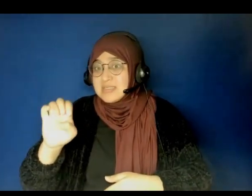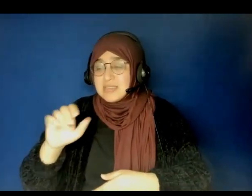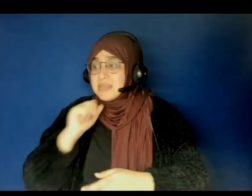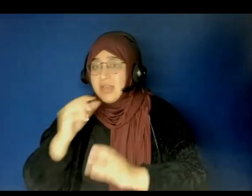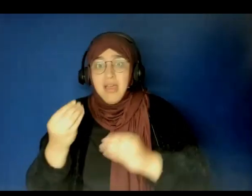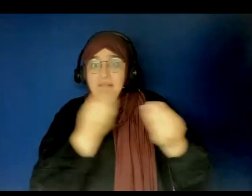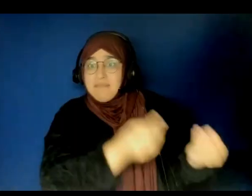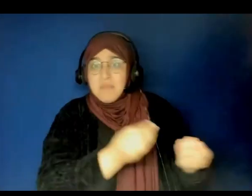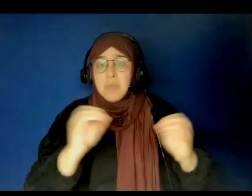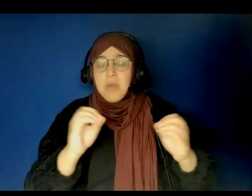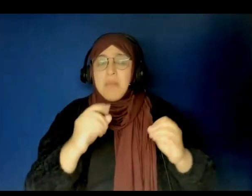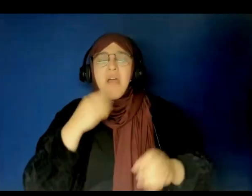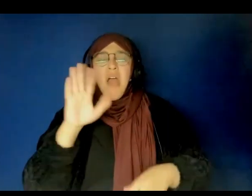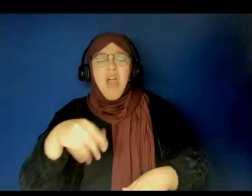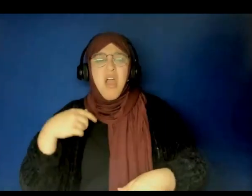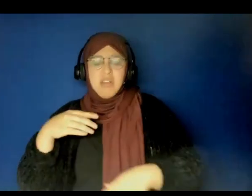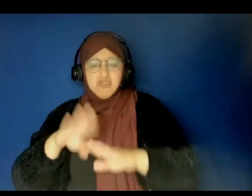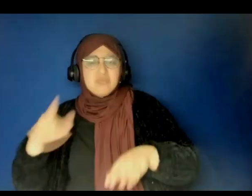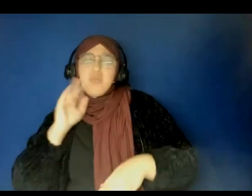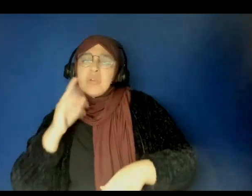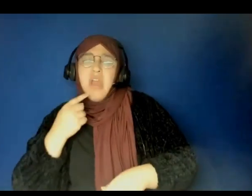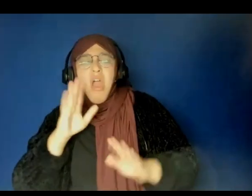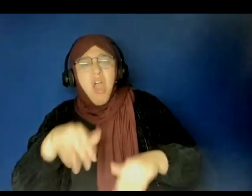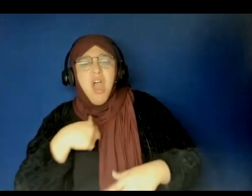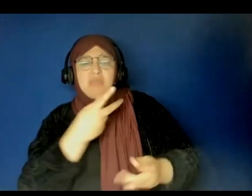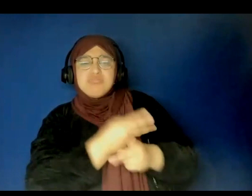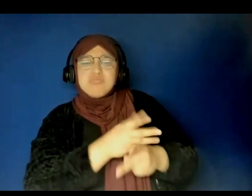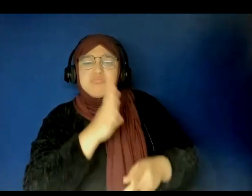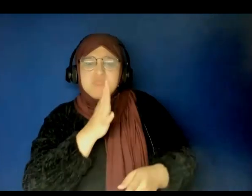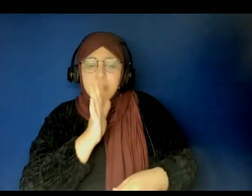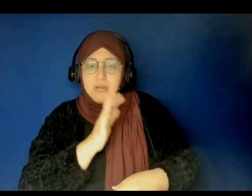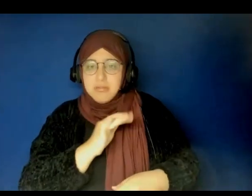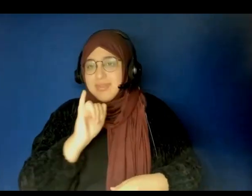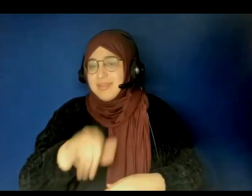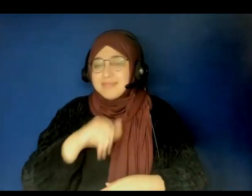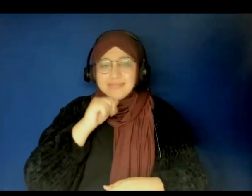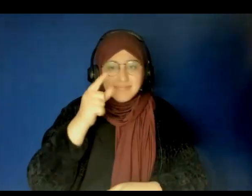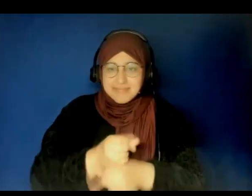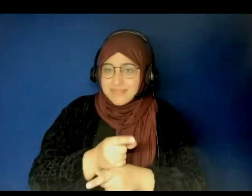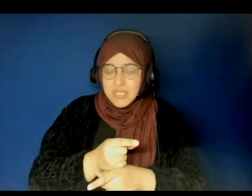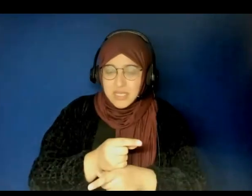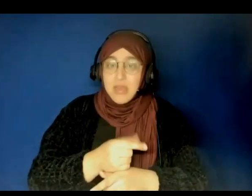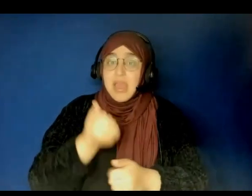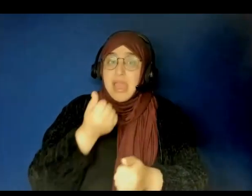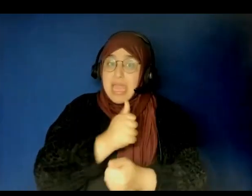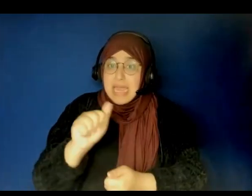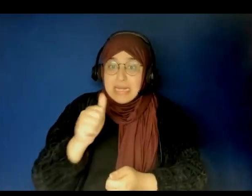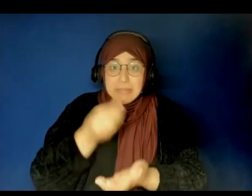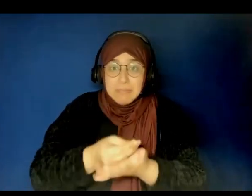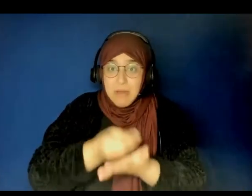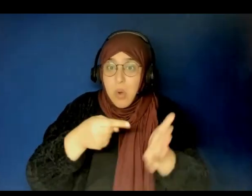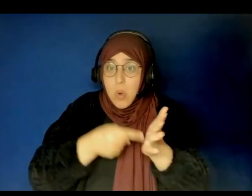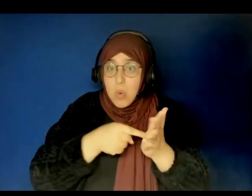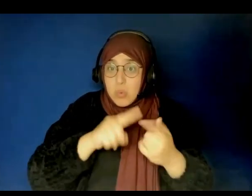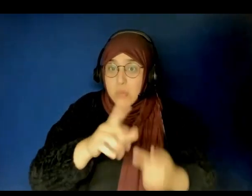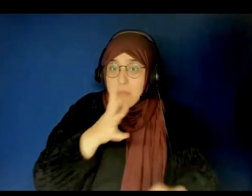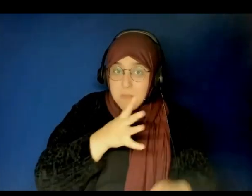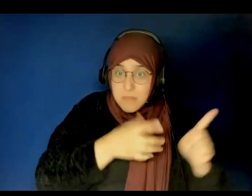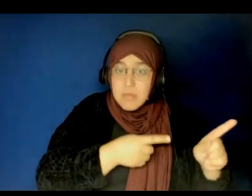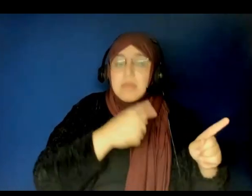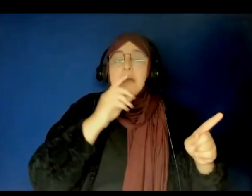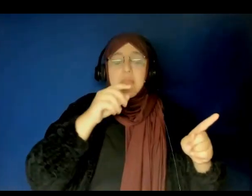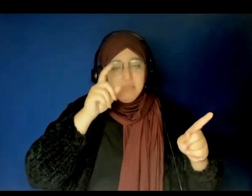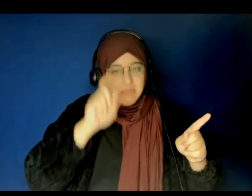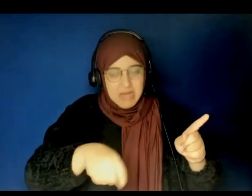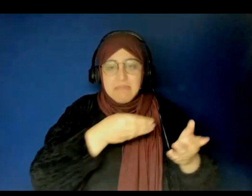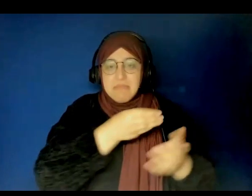is incorrect and improper. Number one, any money that's owed to her must be paid to her. So if she had mahar that was unpaid,